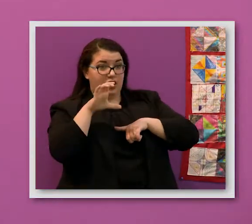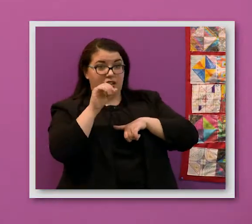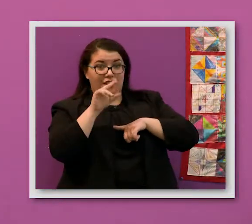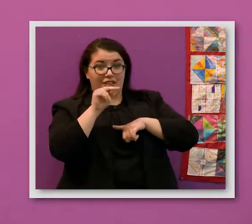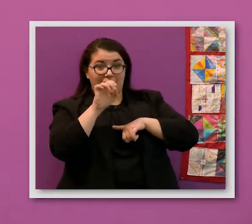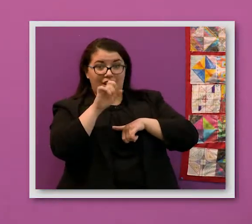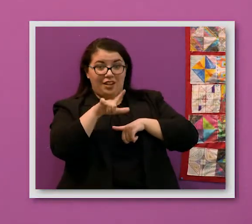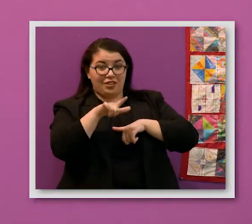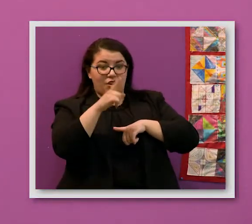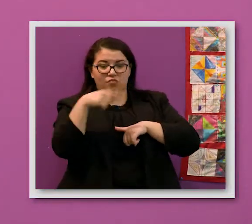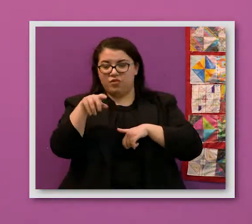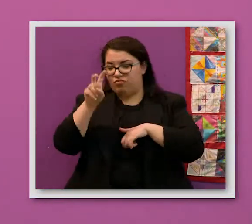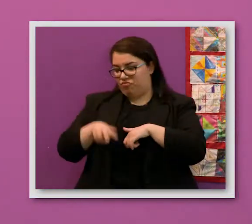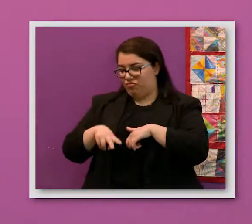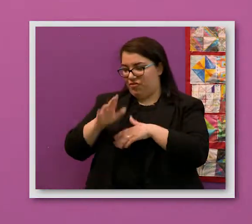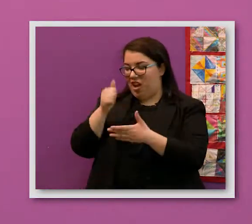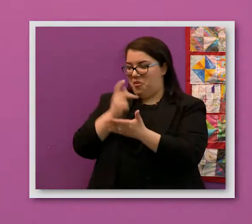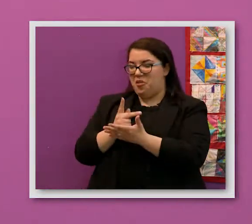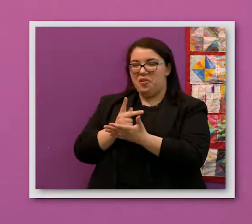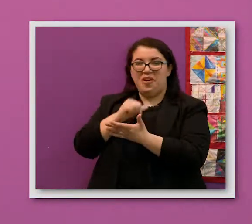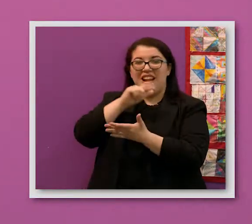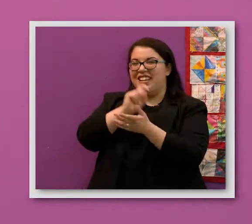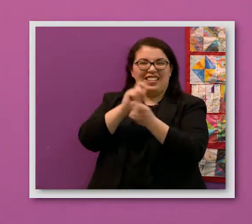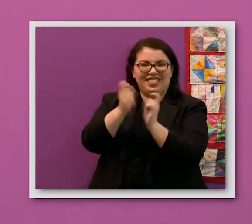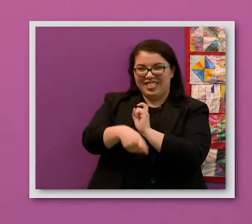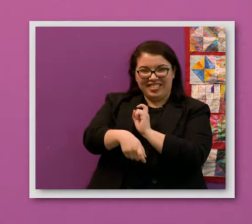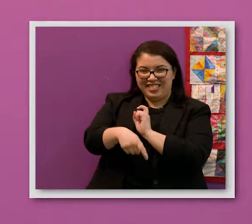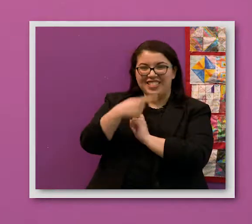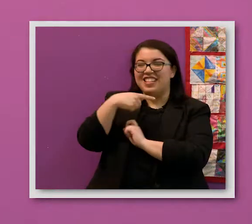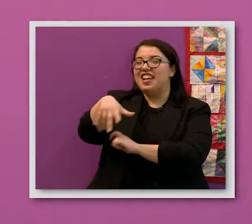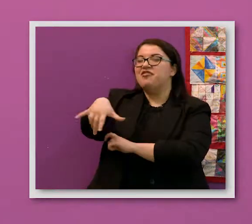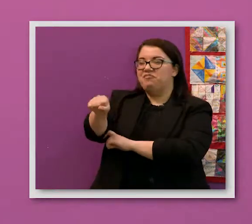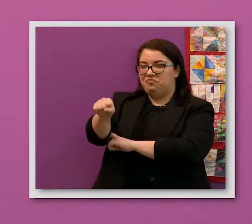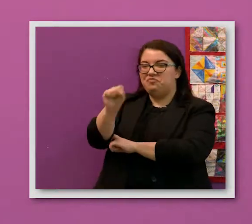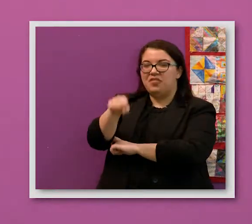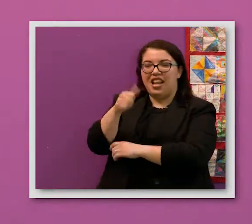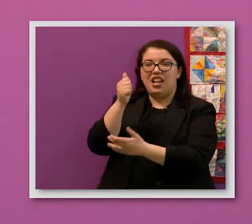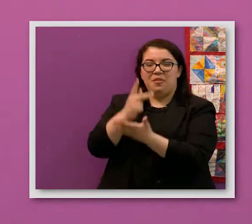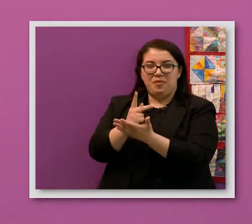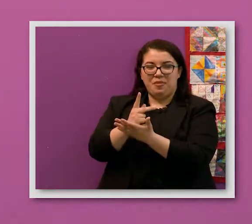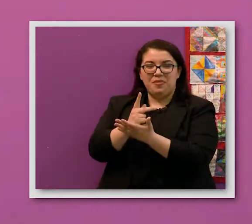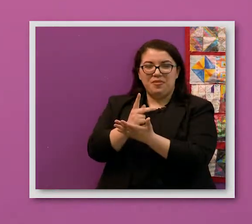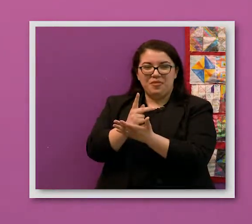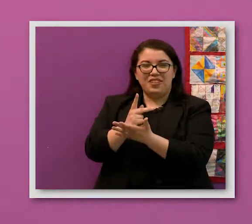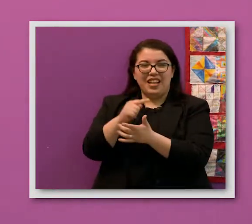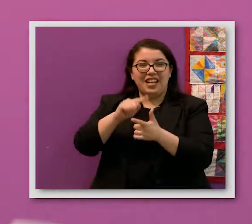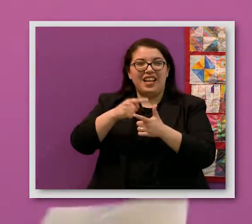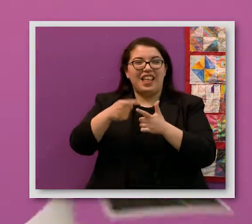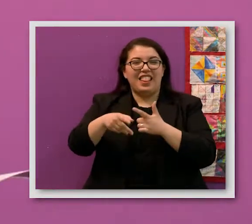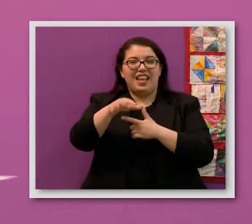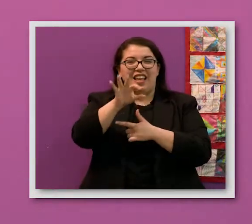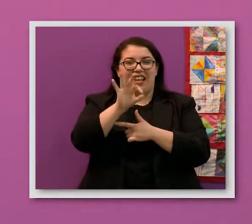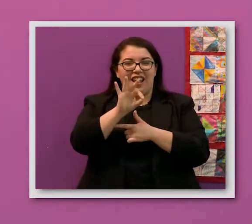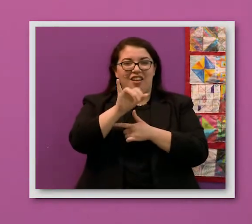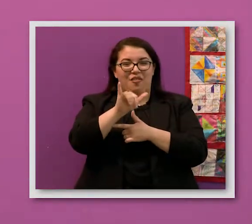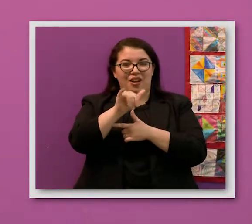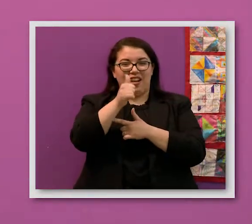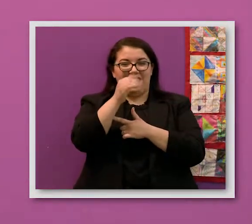it. No changes, just say yes. And then we'll get to work in FY19. Phil